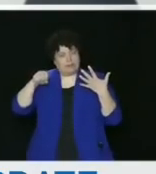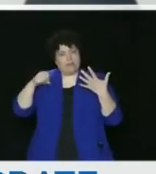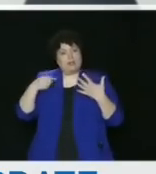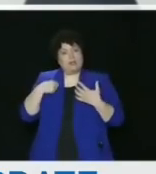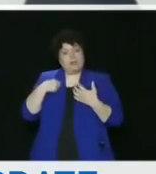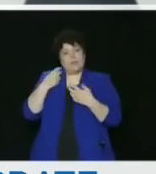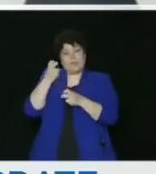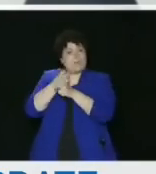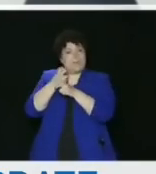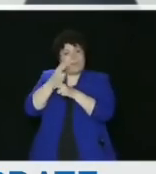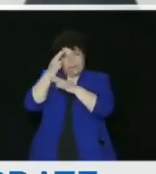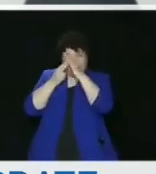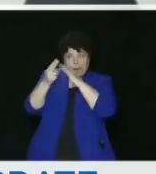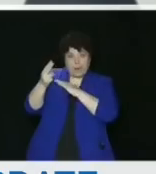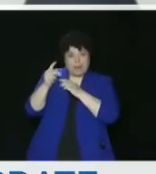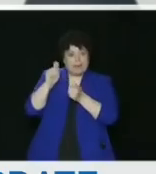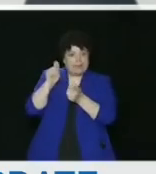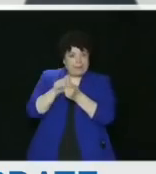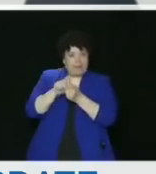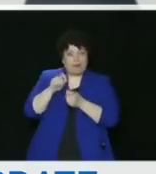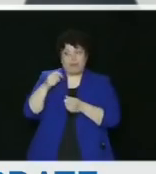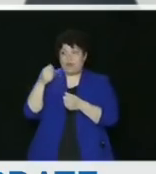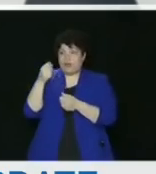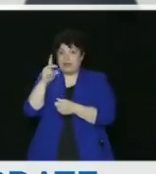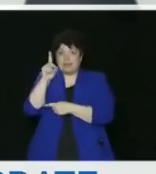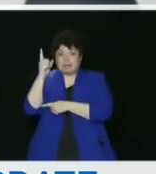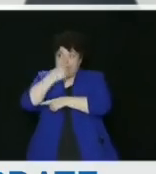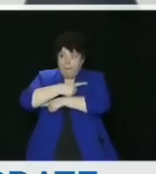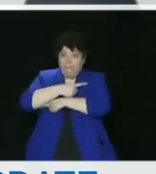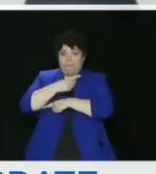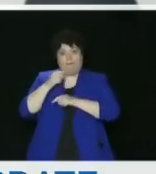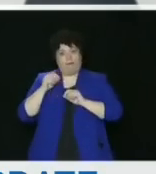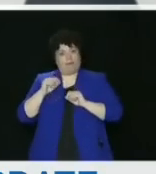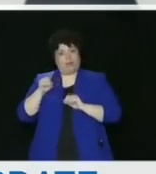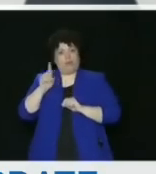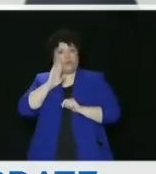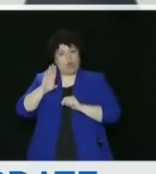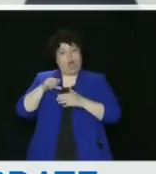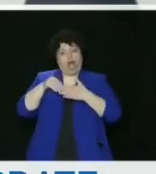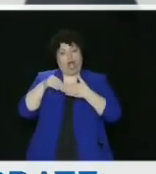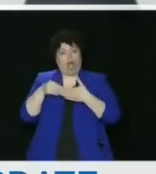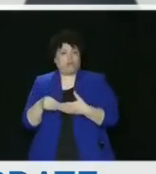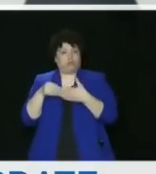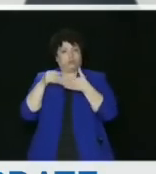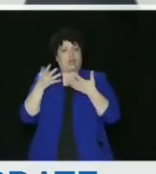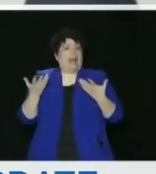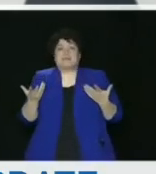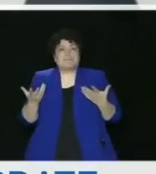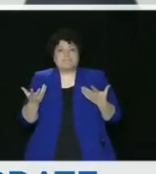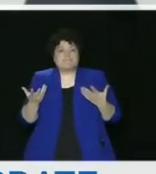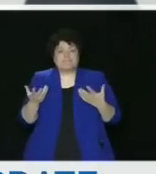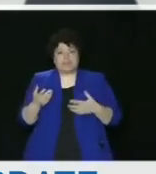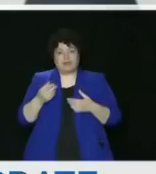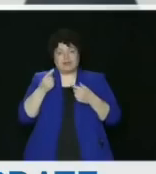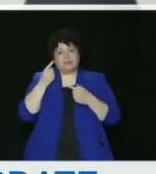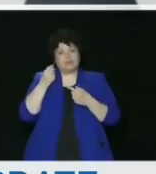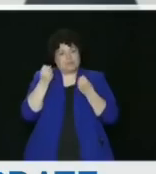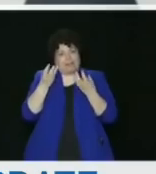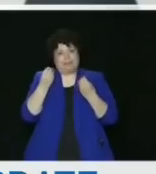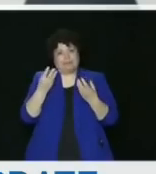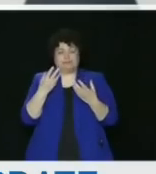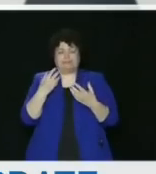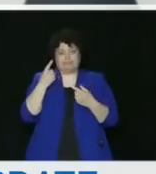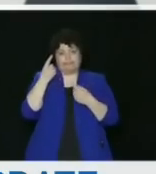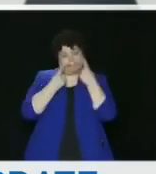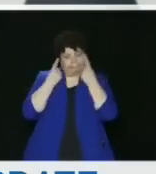a date or say what we'll do at a certain point in time. There are many other considerations. If